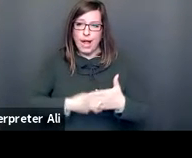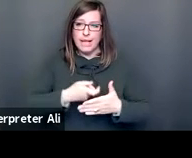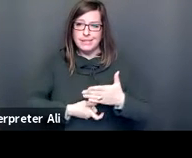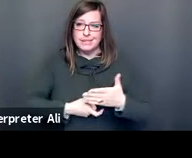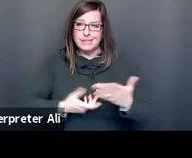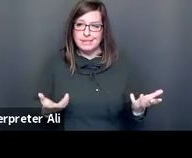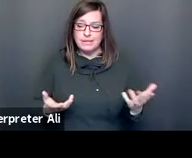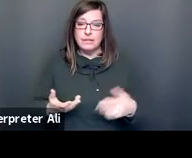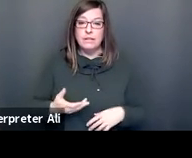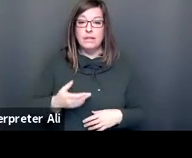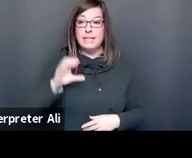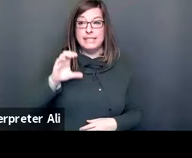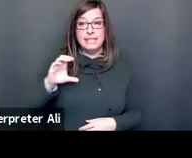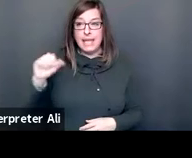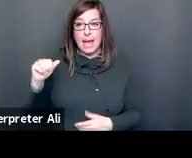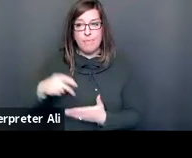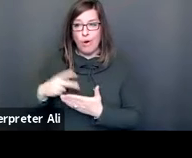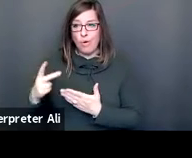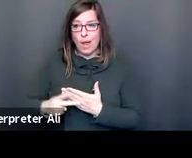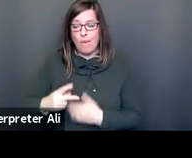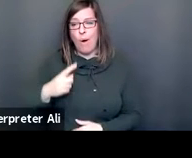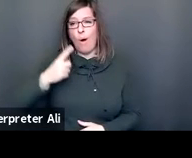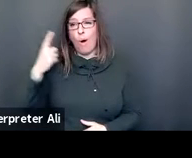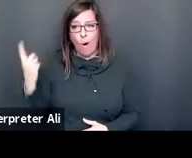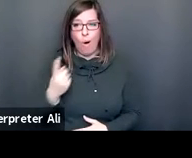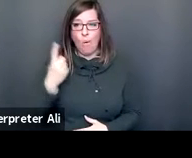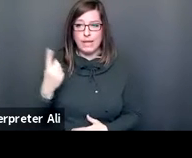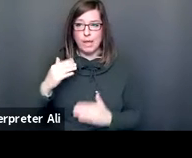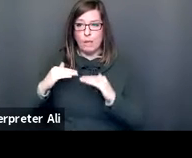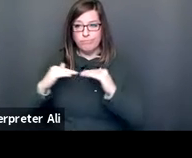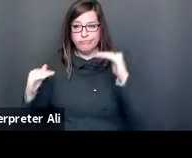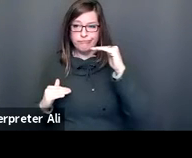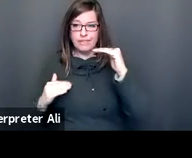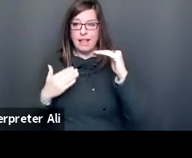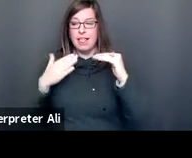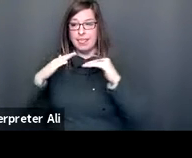comparison, CCA programs always deliver very favorable terms.